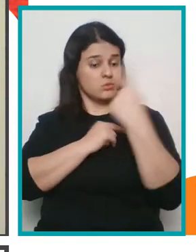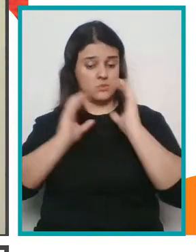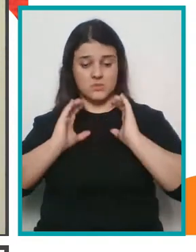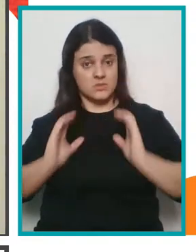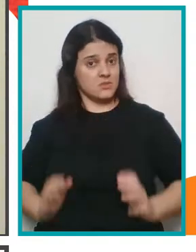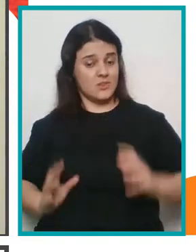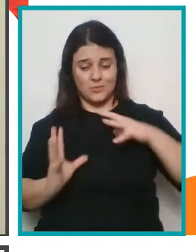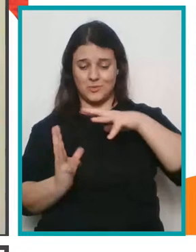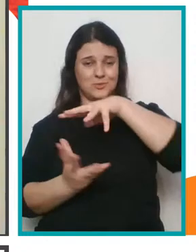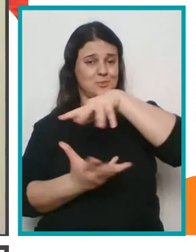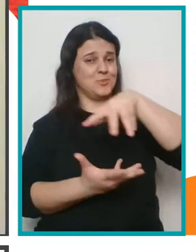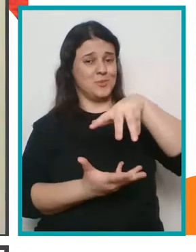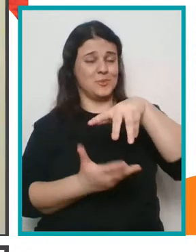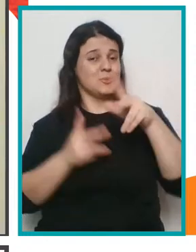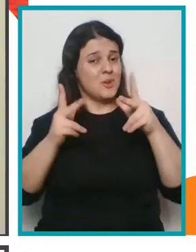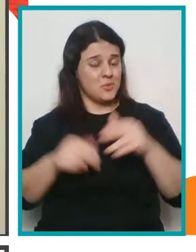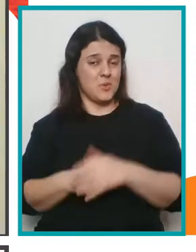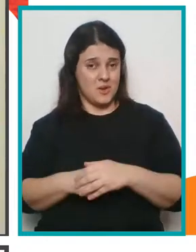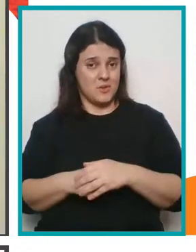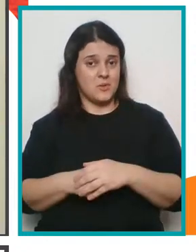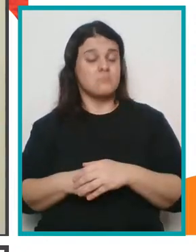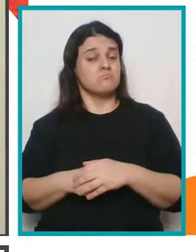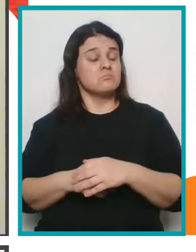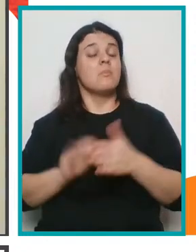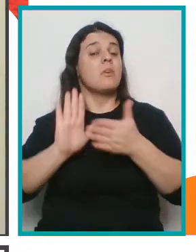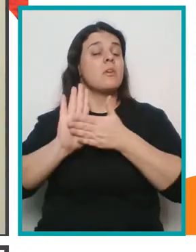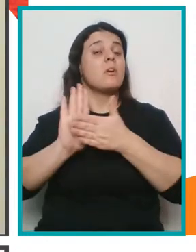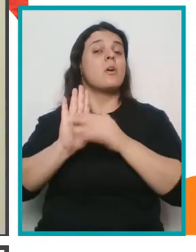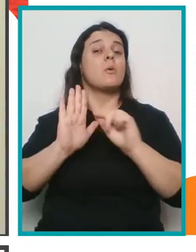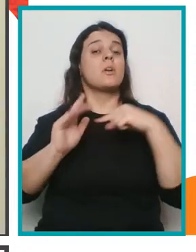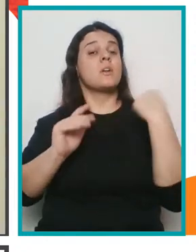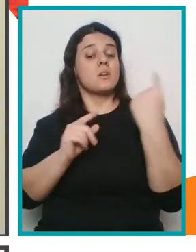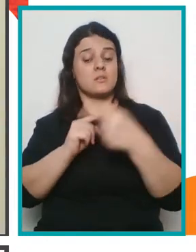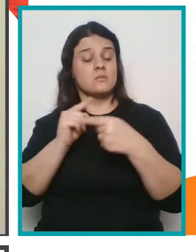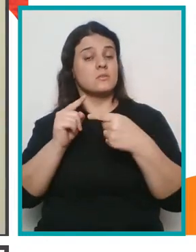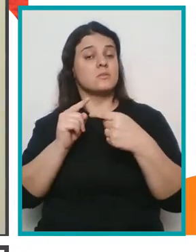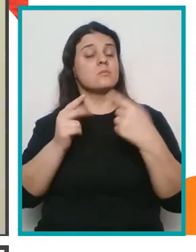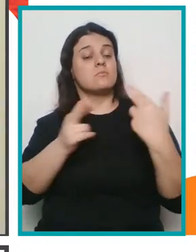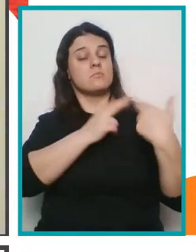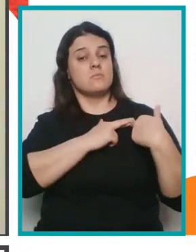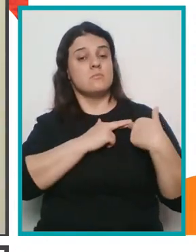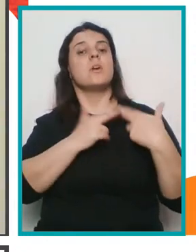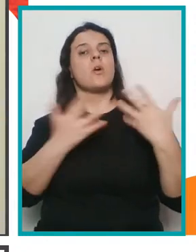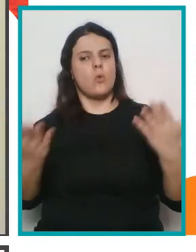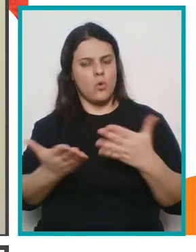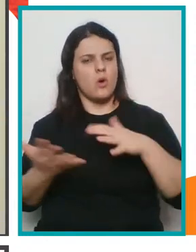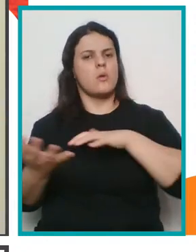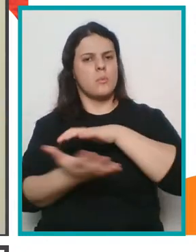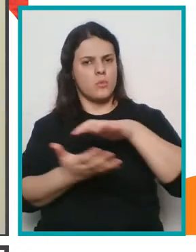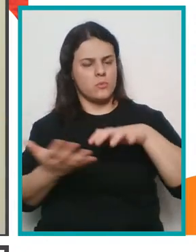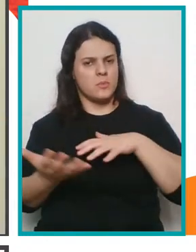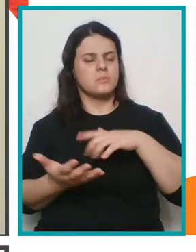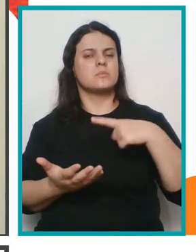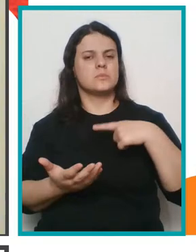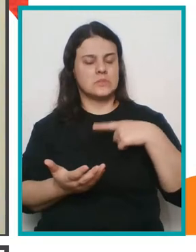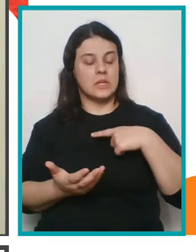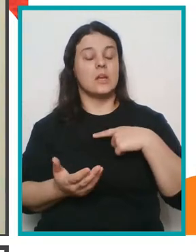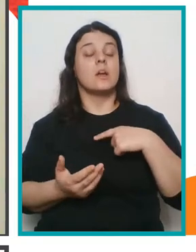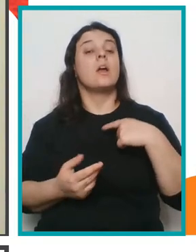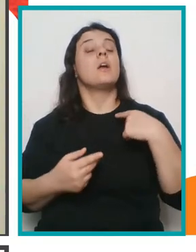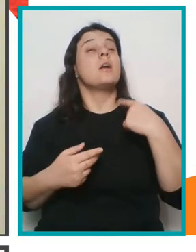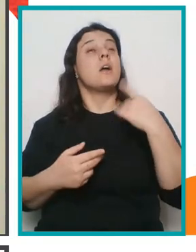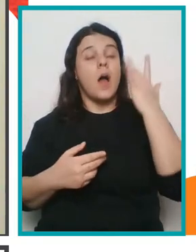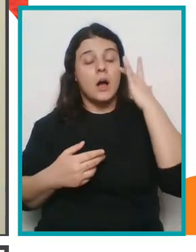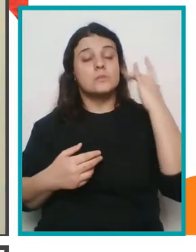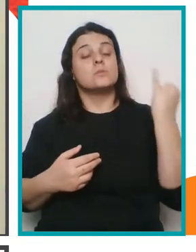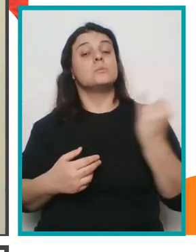women to talk about. It is for all of us. Yes, what we can do for women in this time is raise their